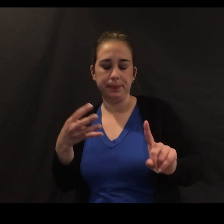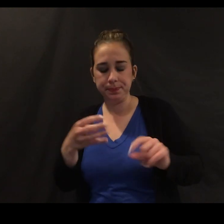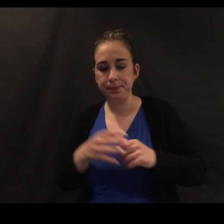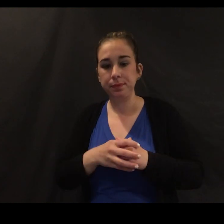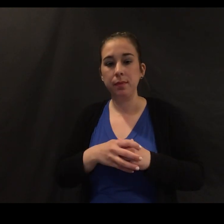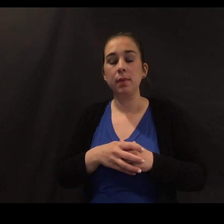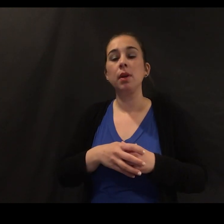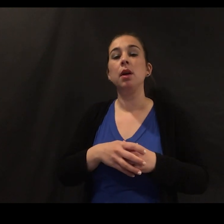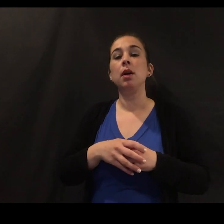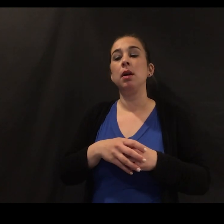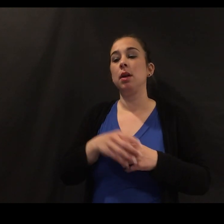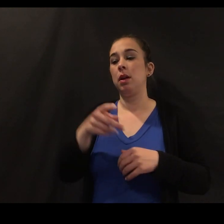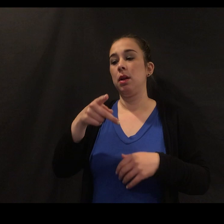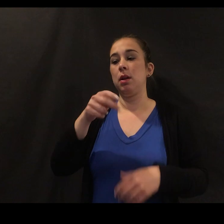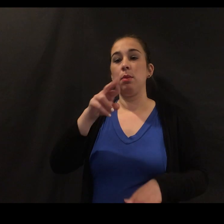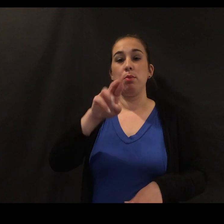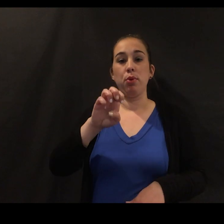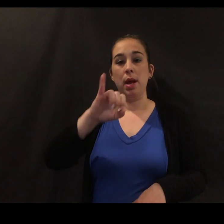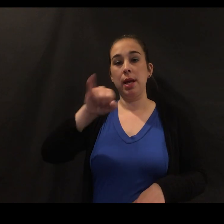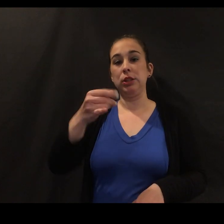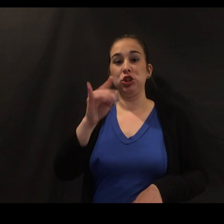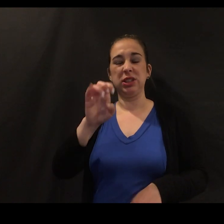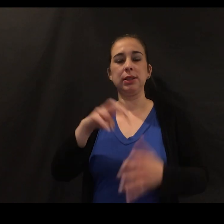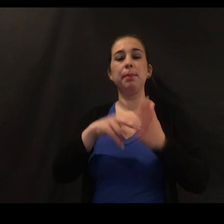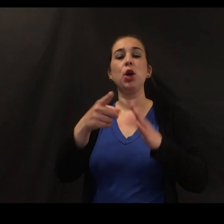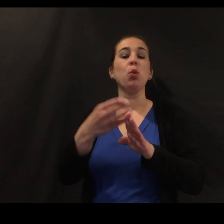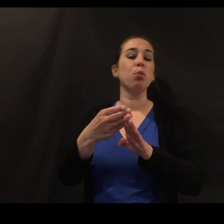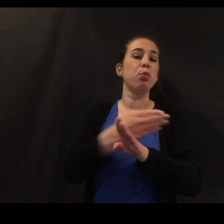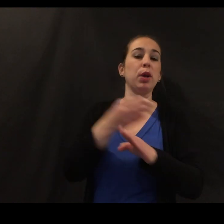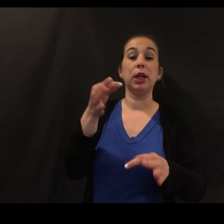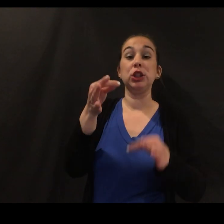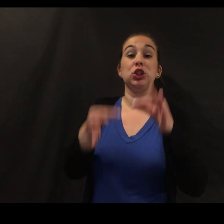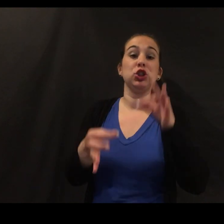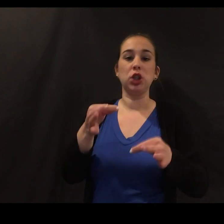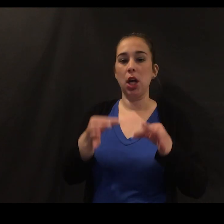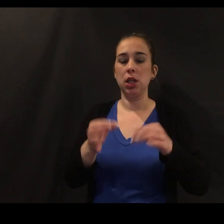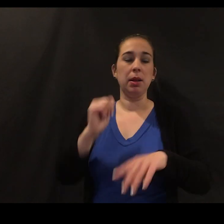Prejudice is prejudging someone on the basis of anything.